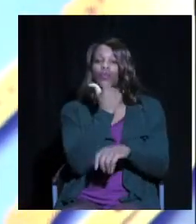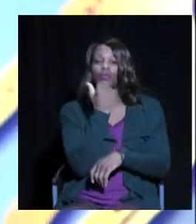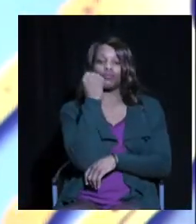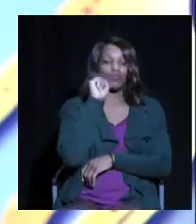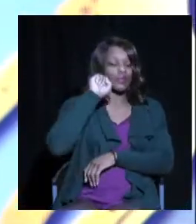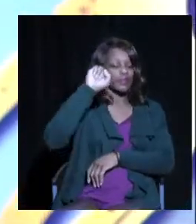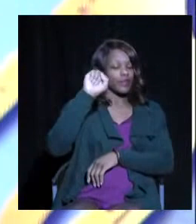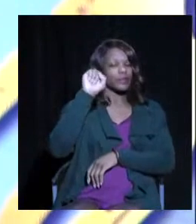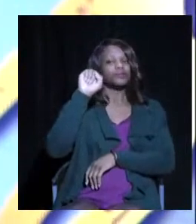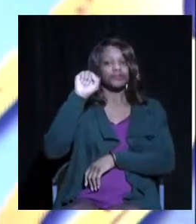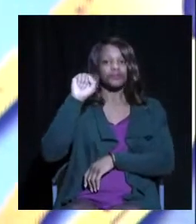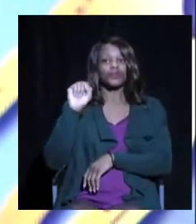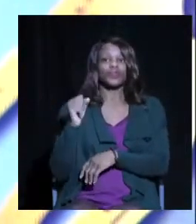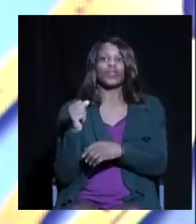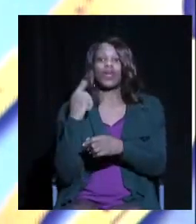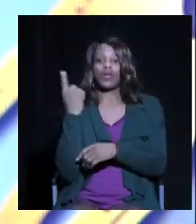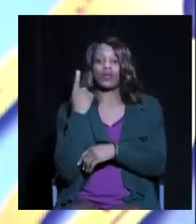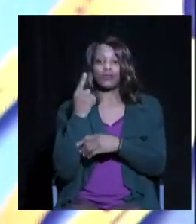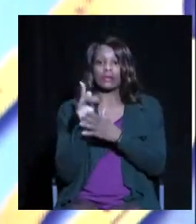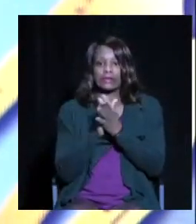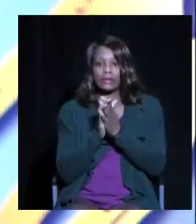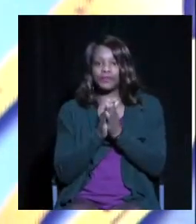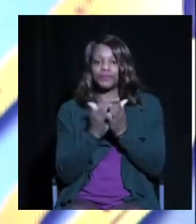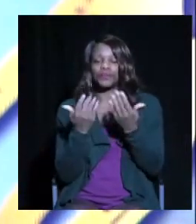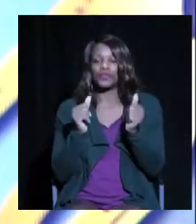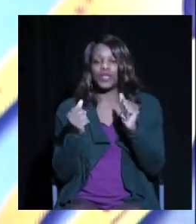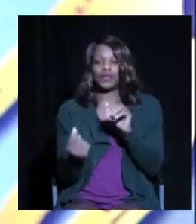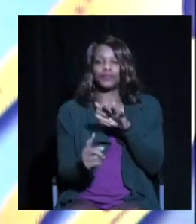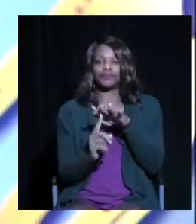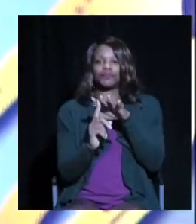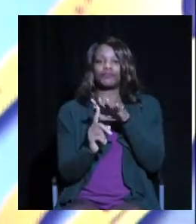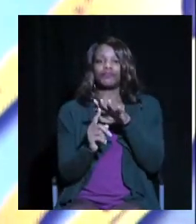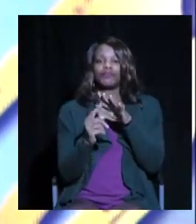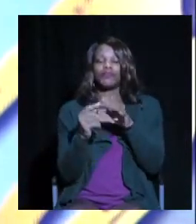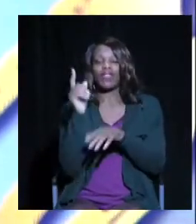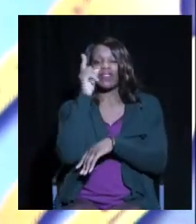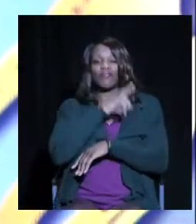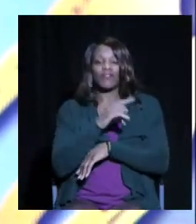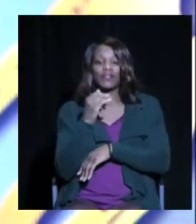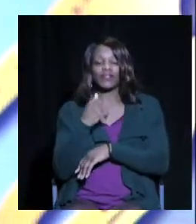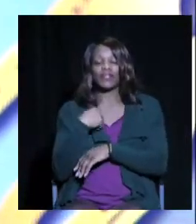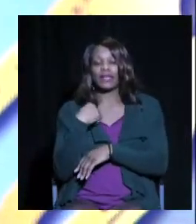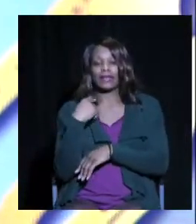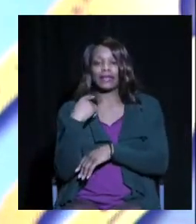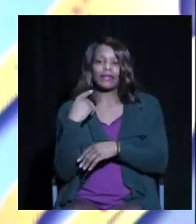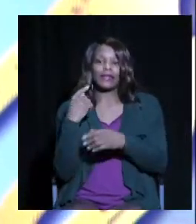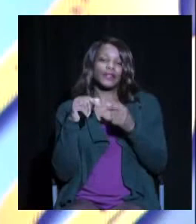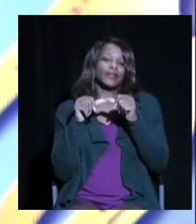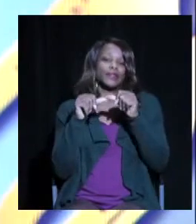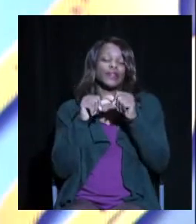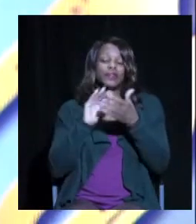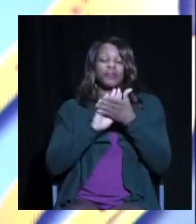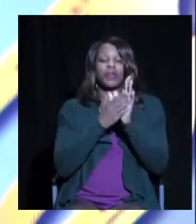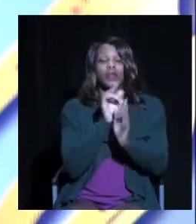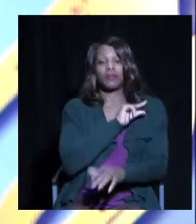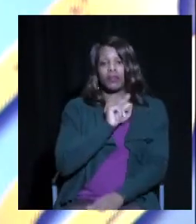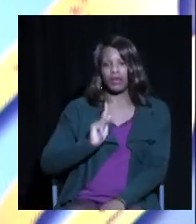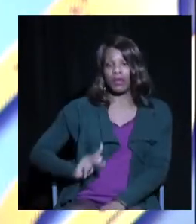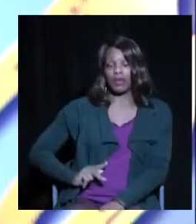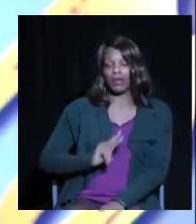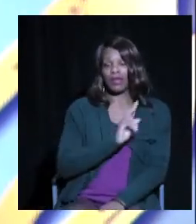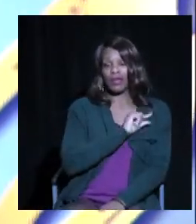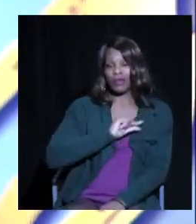them. So they're always on edge trying to put up these appearances to make sure that they can stay in their place as this